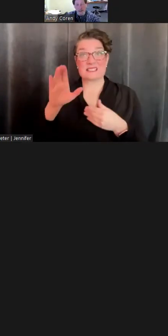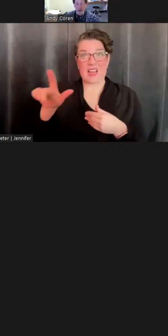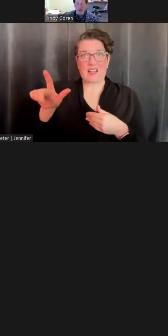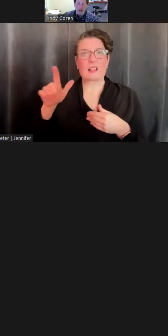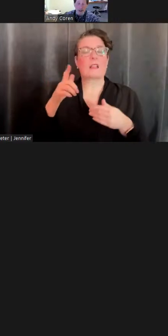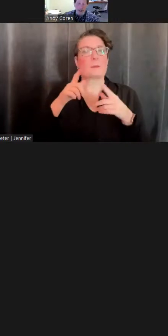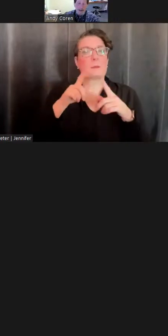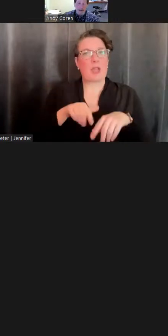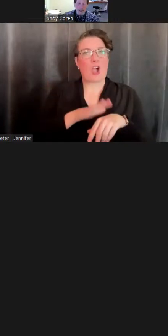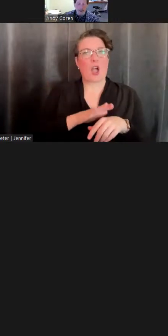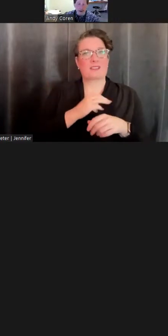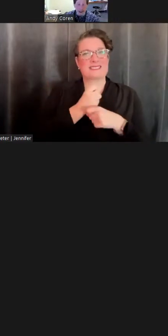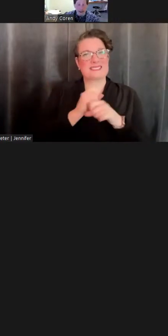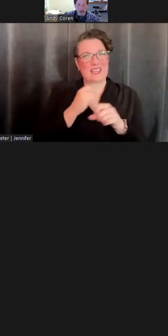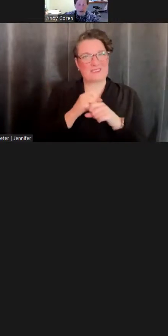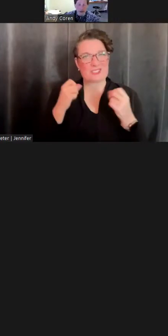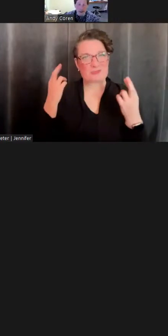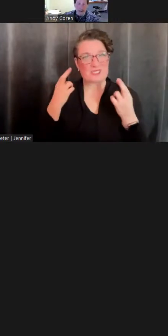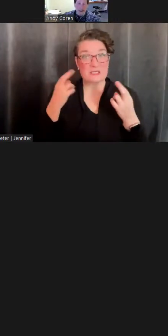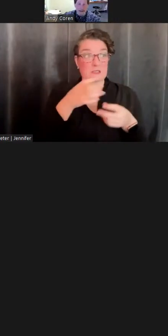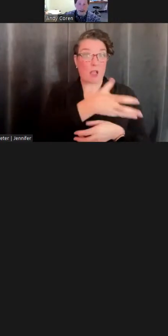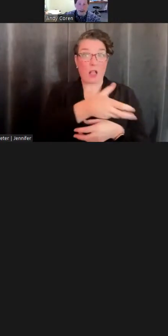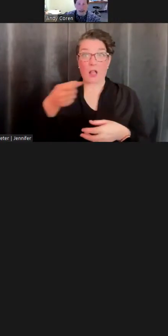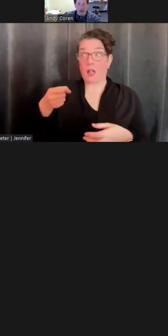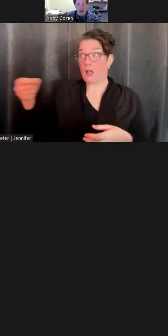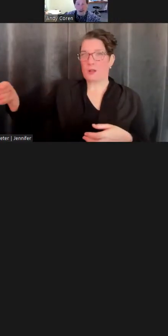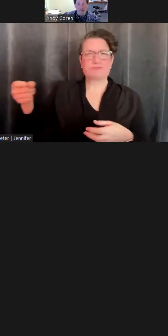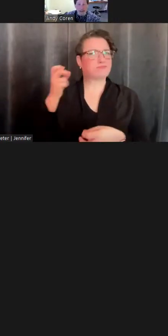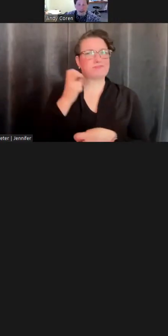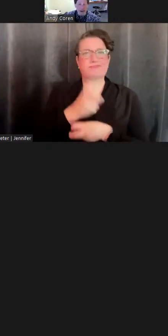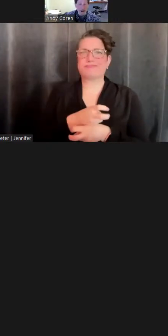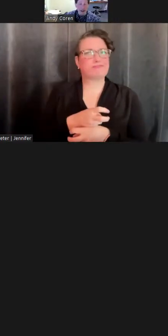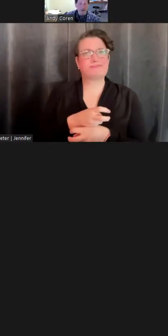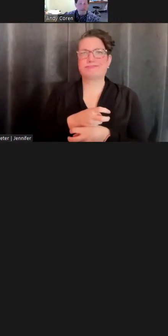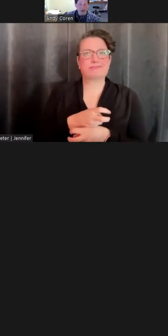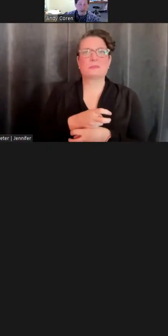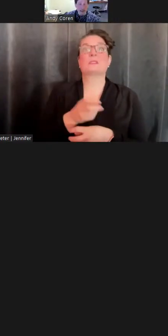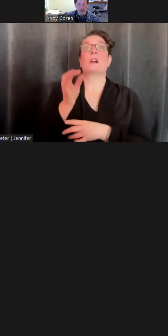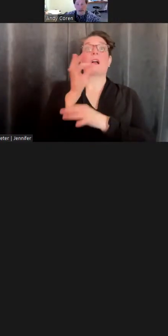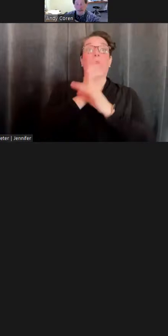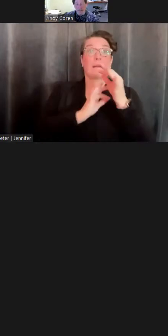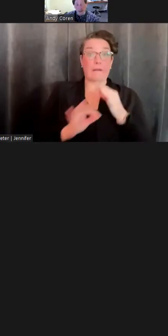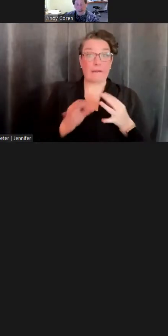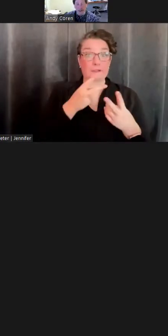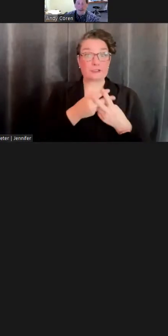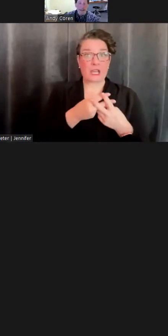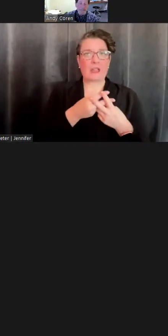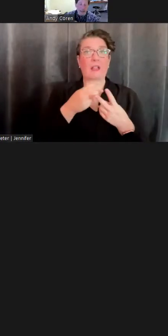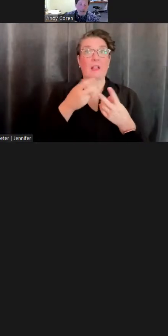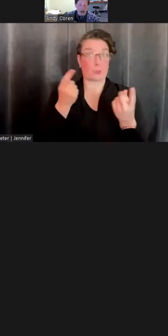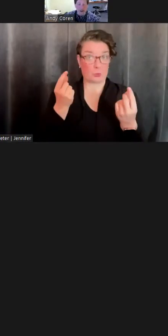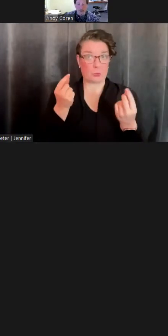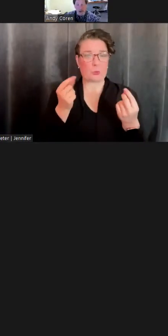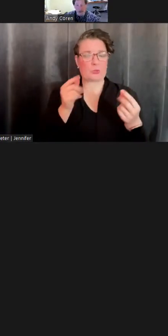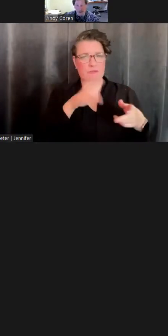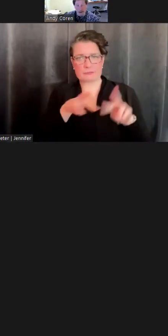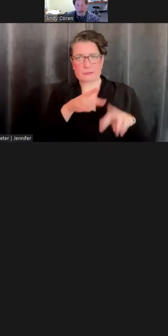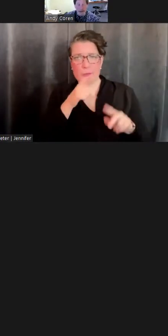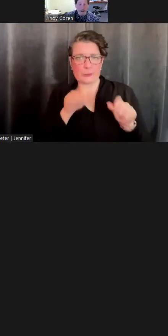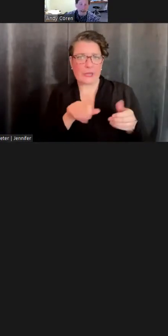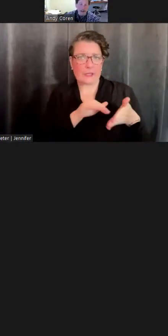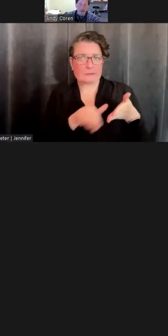move them around. So one of the things that they do in the jail also is they look at who can be discharged from the jail, who can be released. And they do some